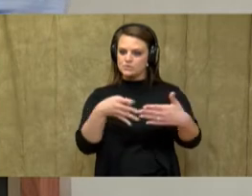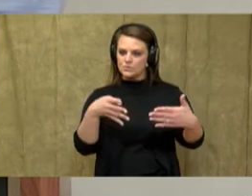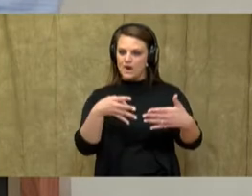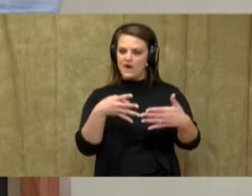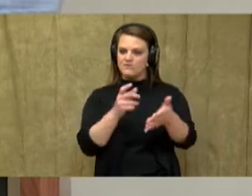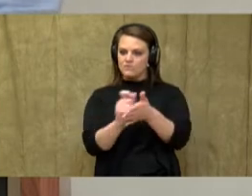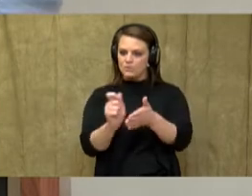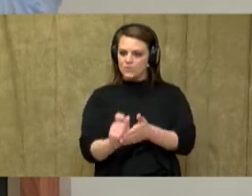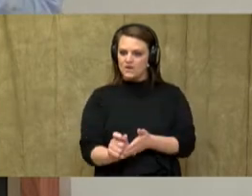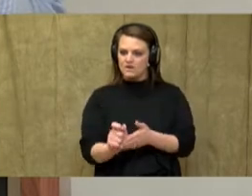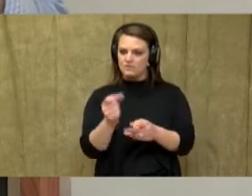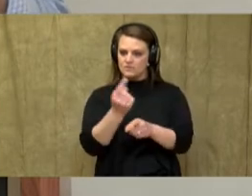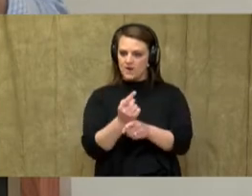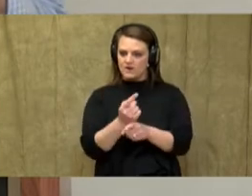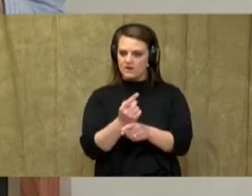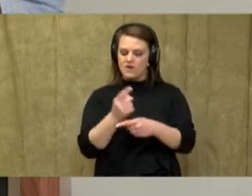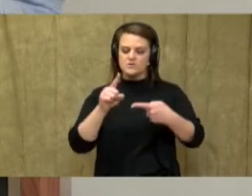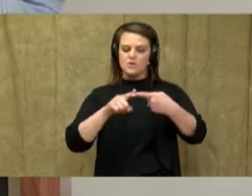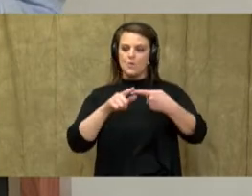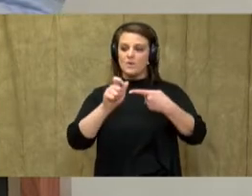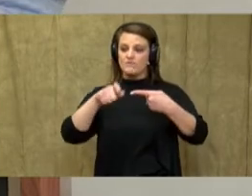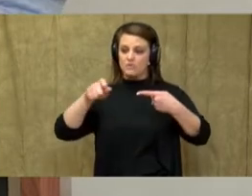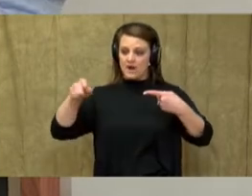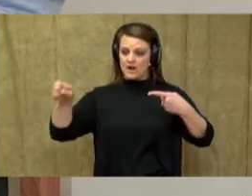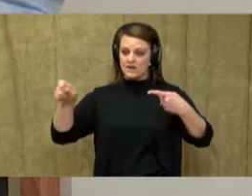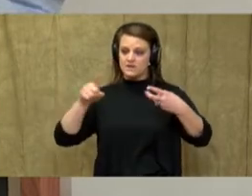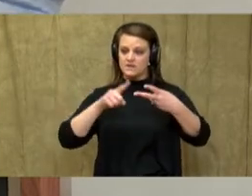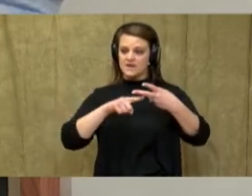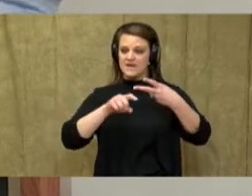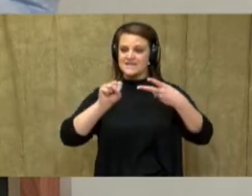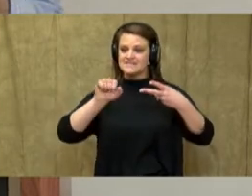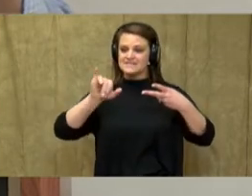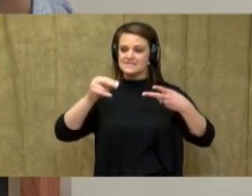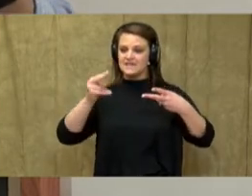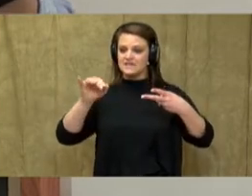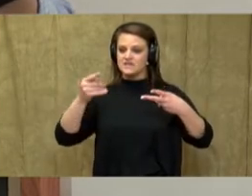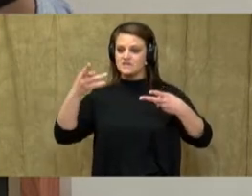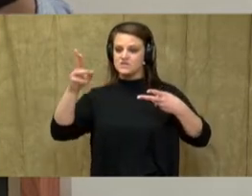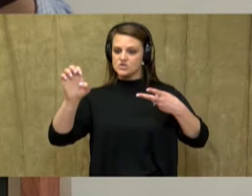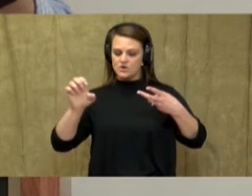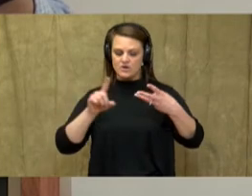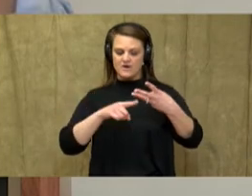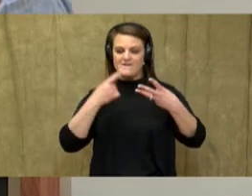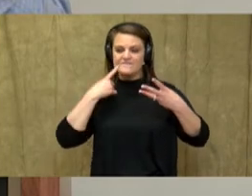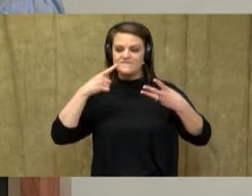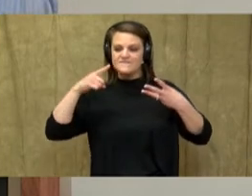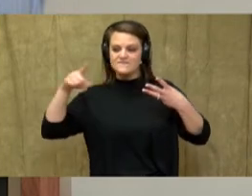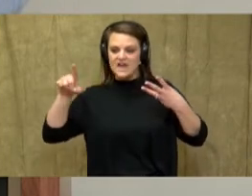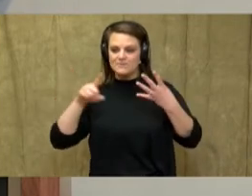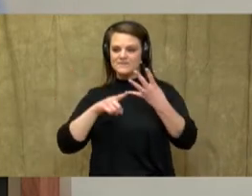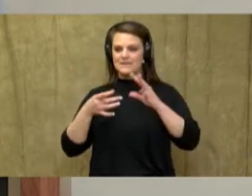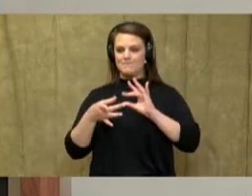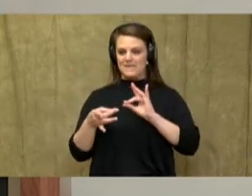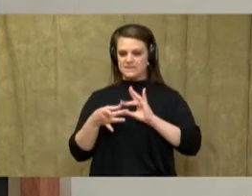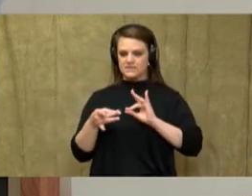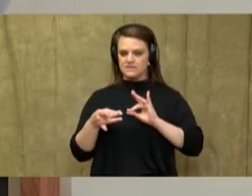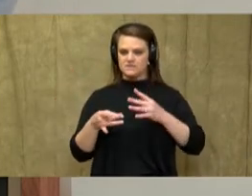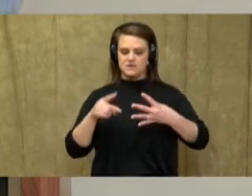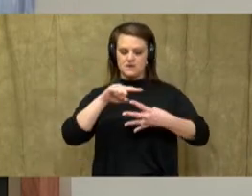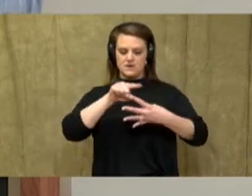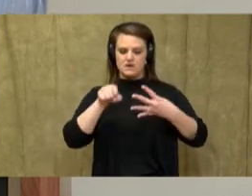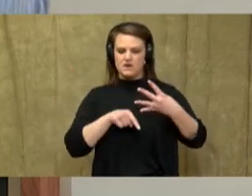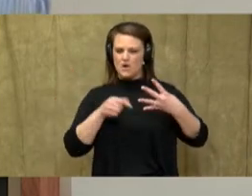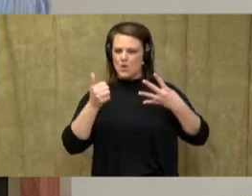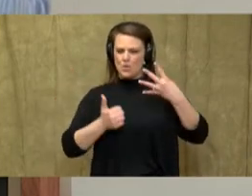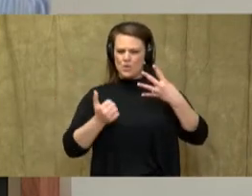Okay, so I have these groups of words. We have write, signature, famous, and message. Well, which one doesn't